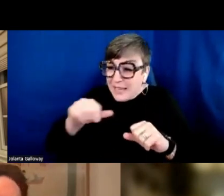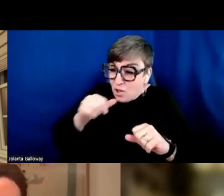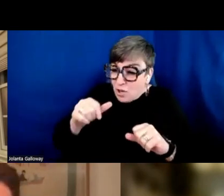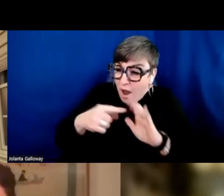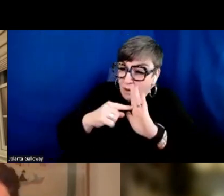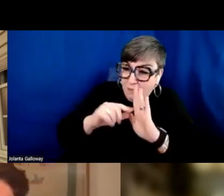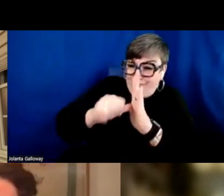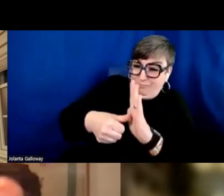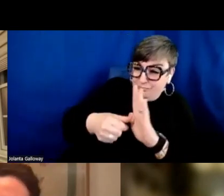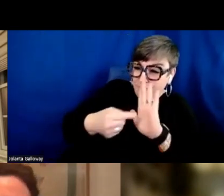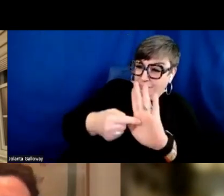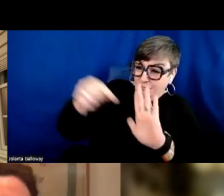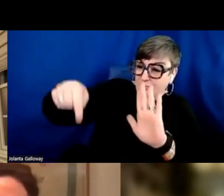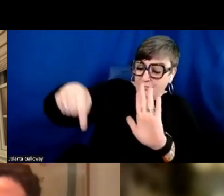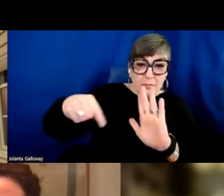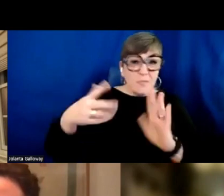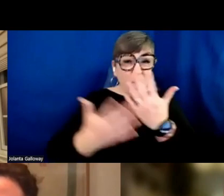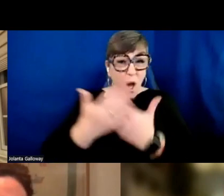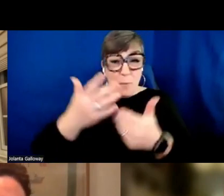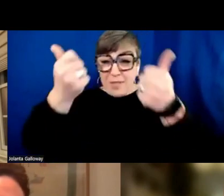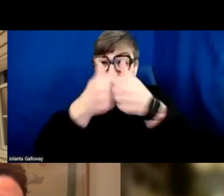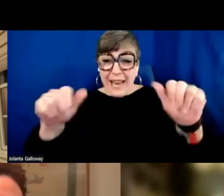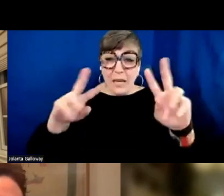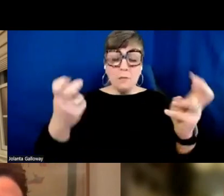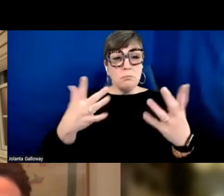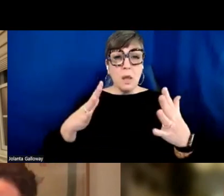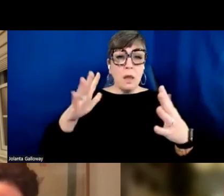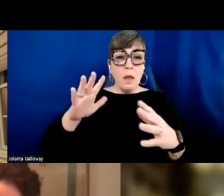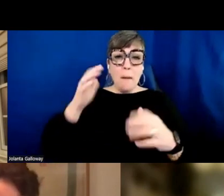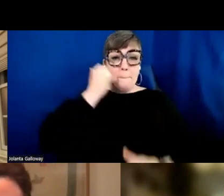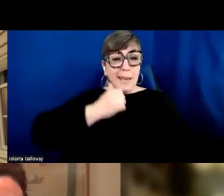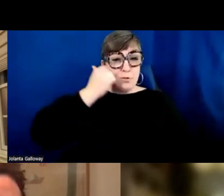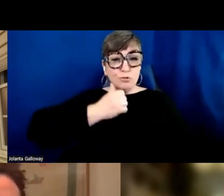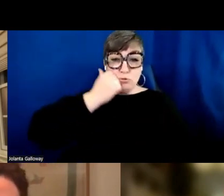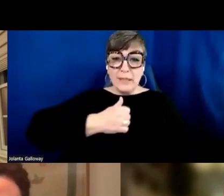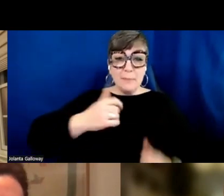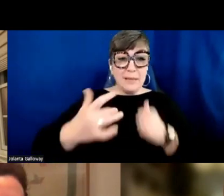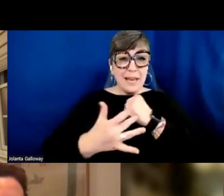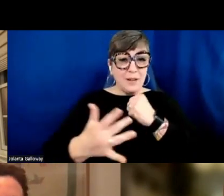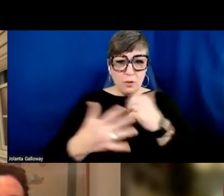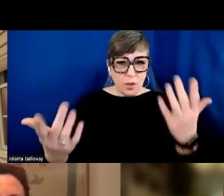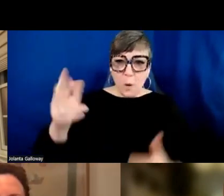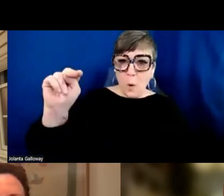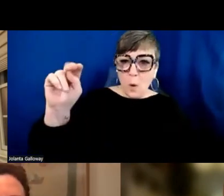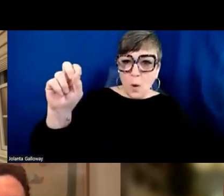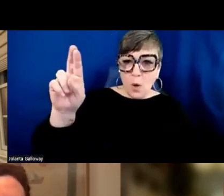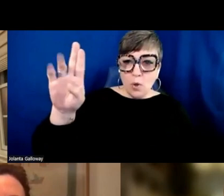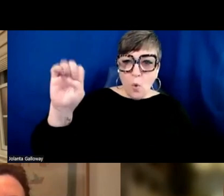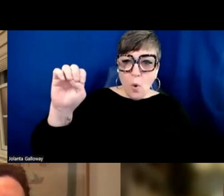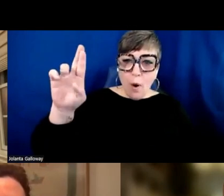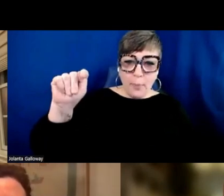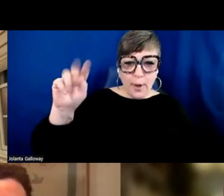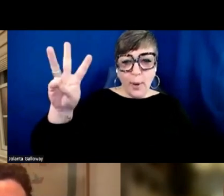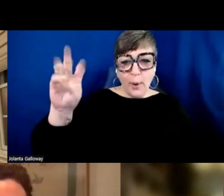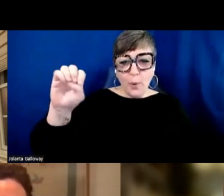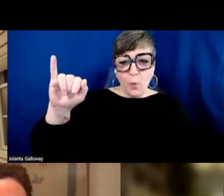almost any techno mainstream technology archive one would, would goes to the AT&T archives, Norbert Wiener cybernetic archives are filled